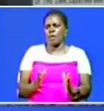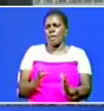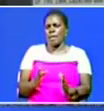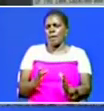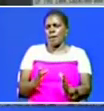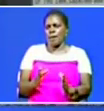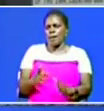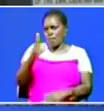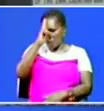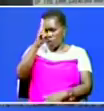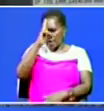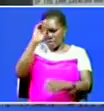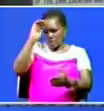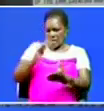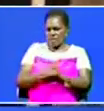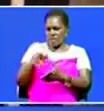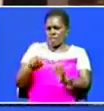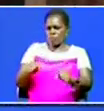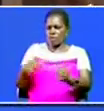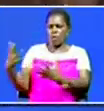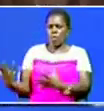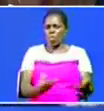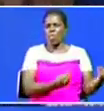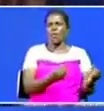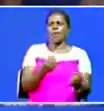police believe was the getaway rider.